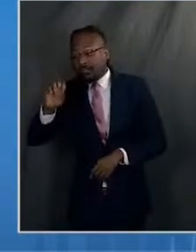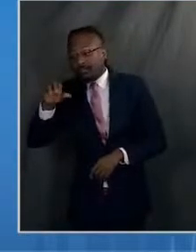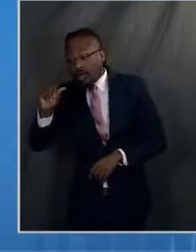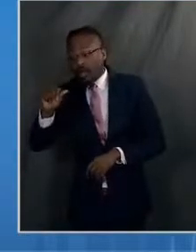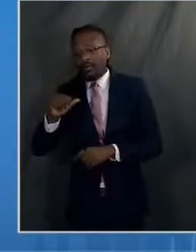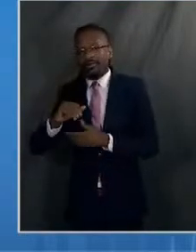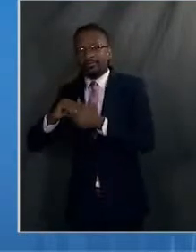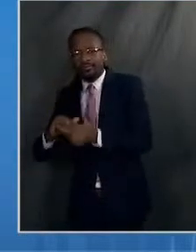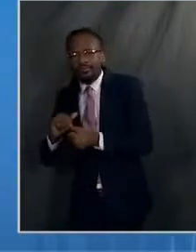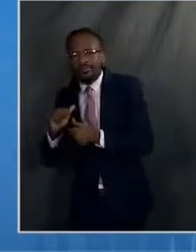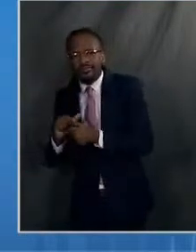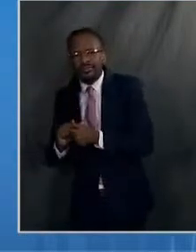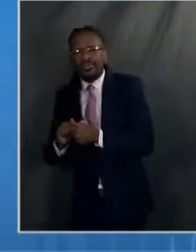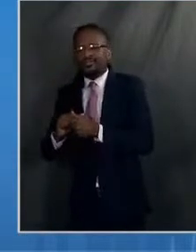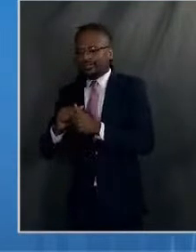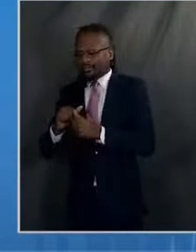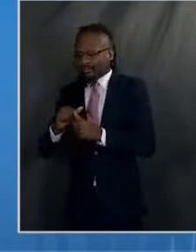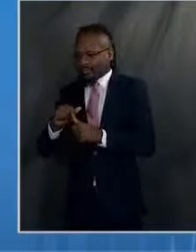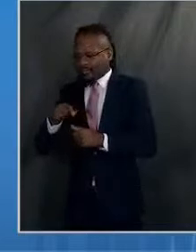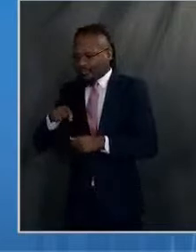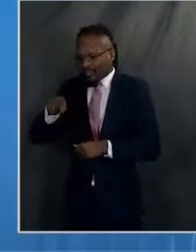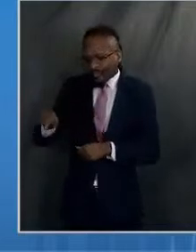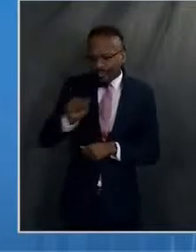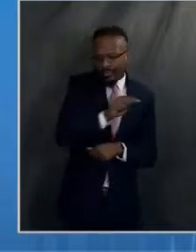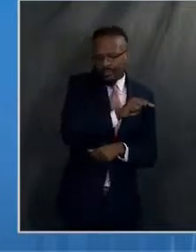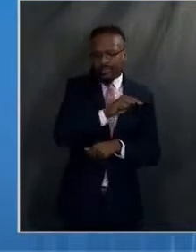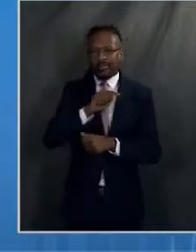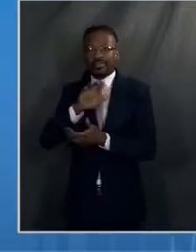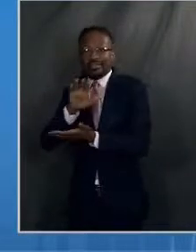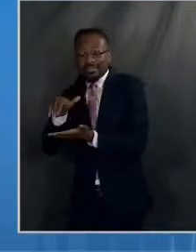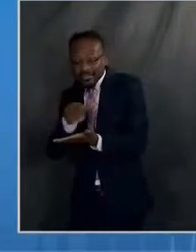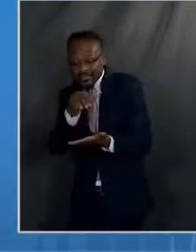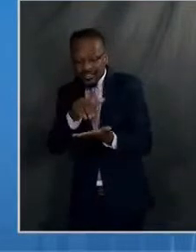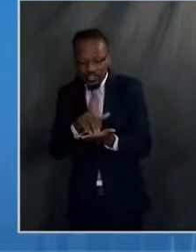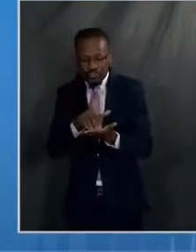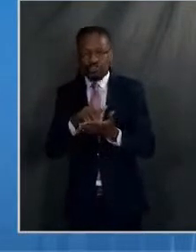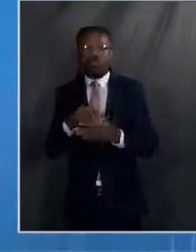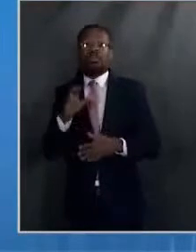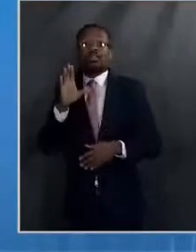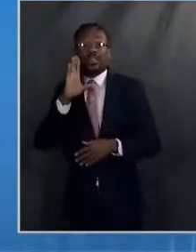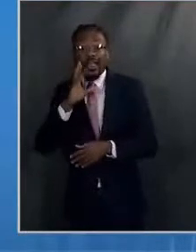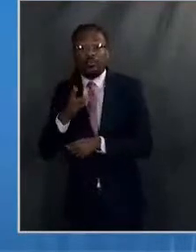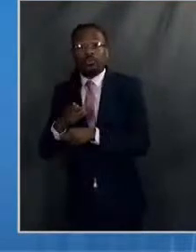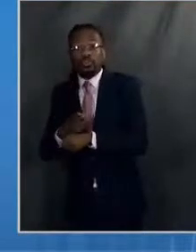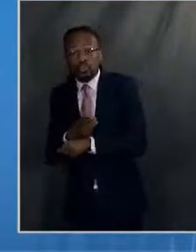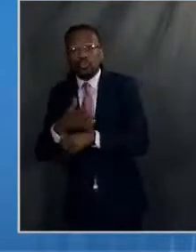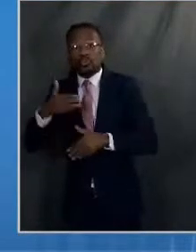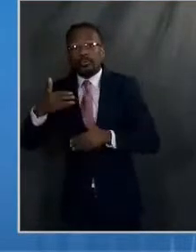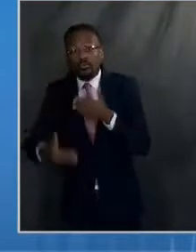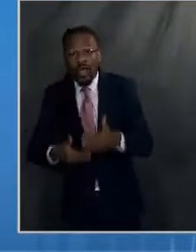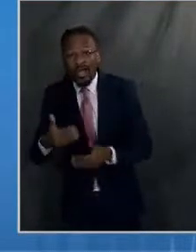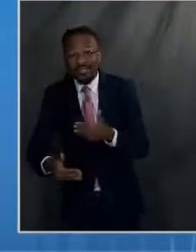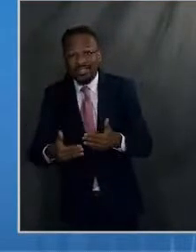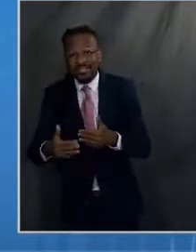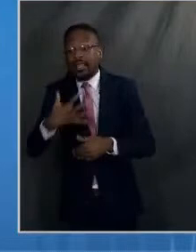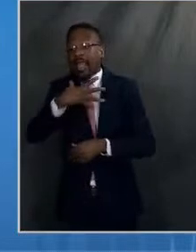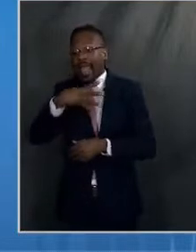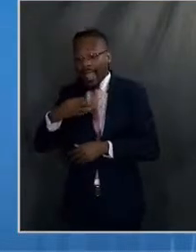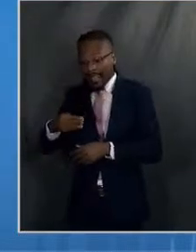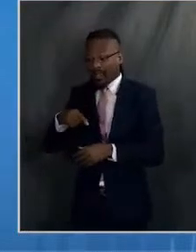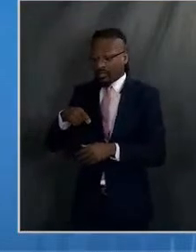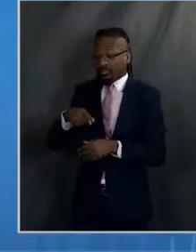launch vaccination sites that use processes and are located in places that promote